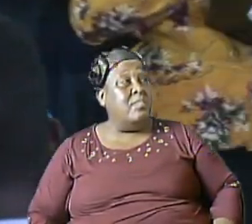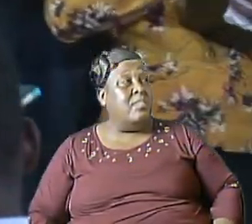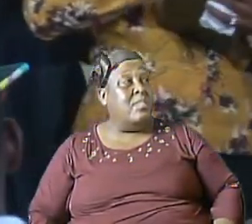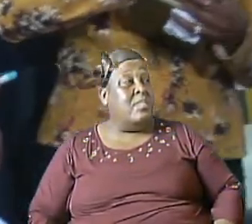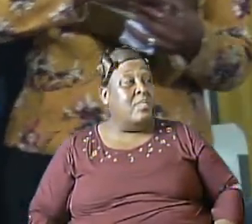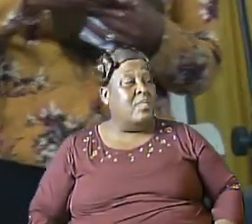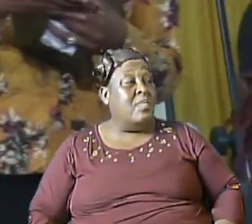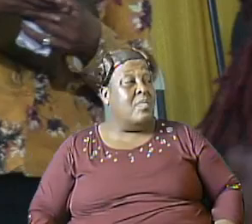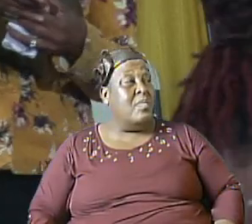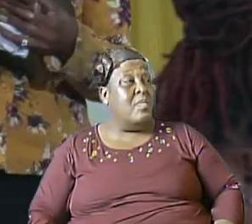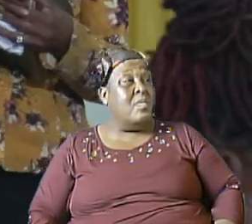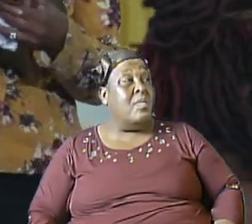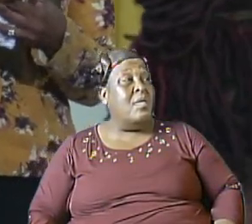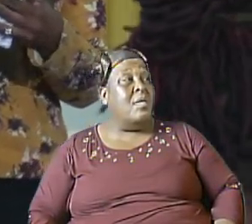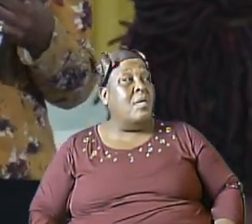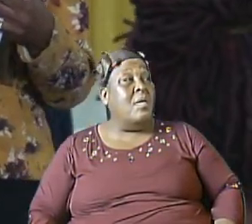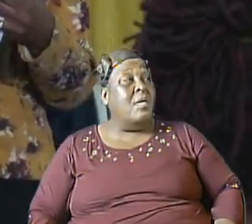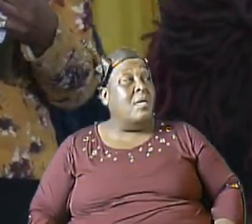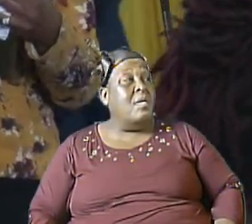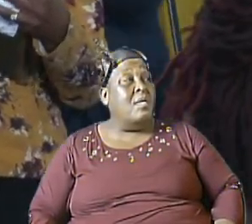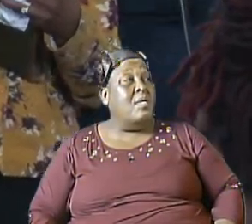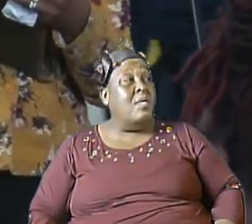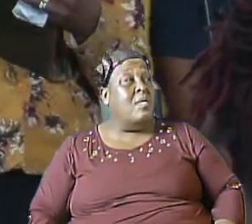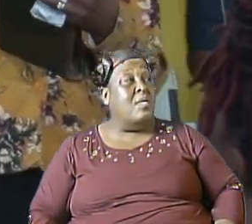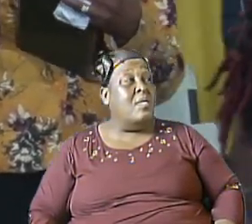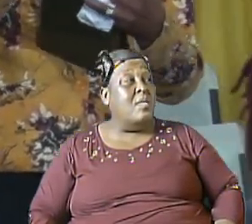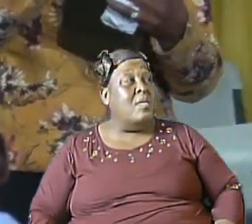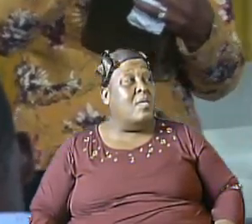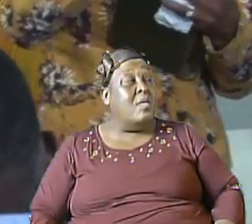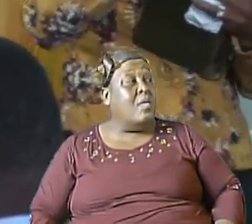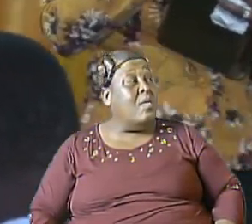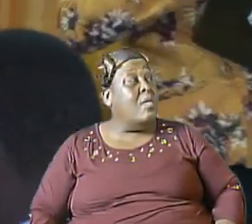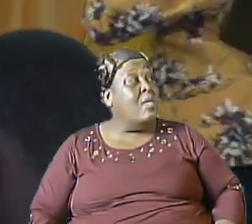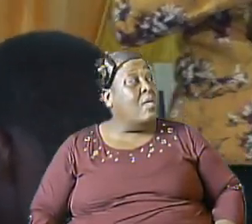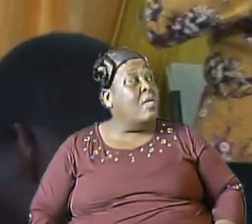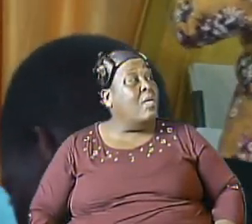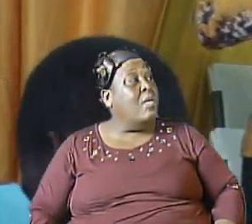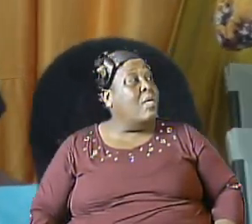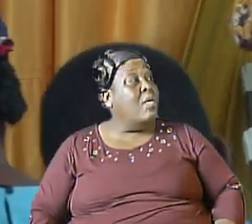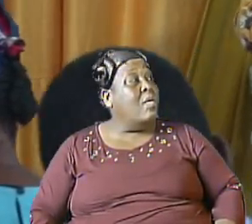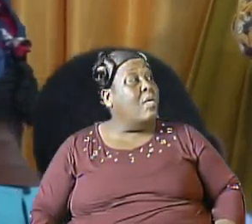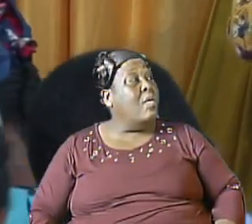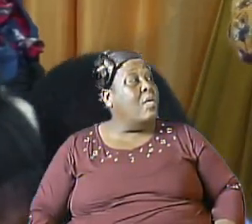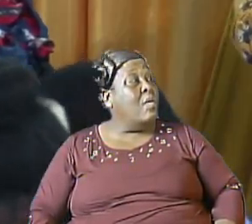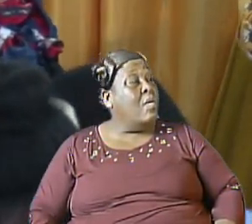Hallelujah. Song singers, go ahead. Hallelujah.